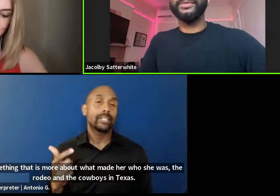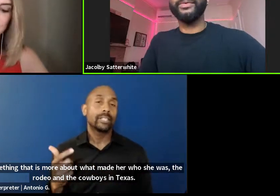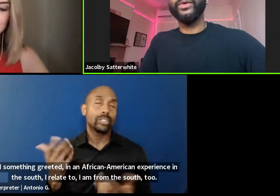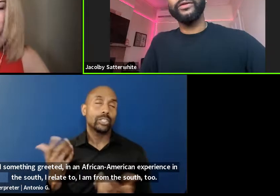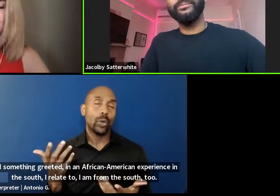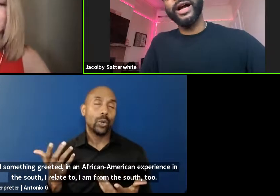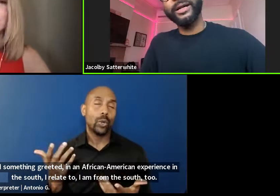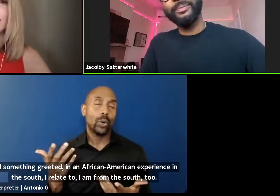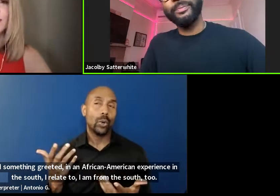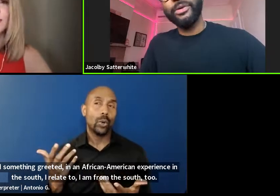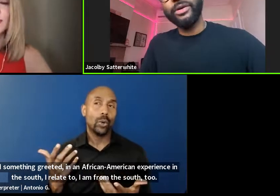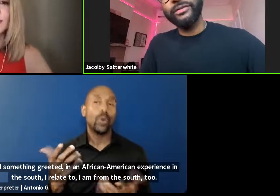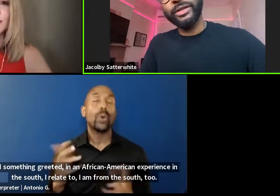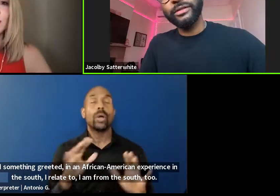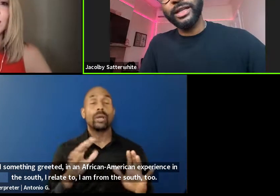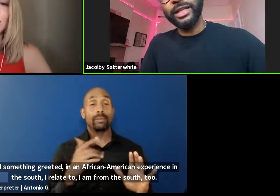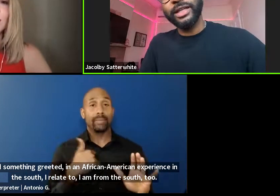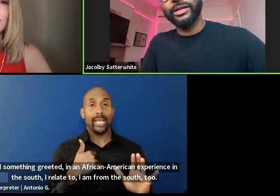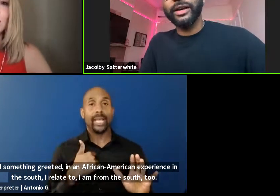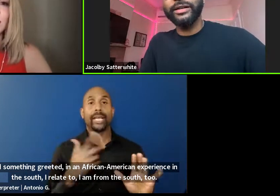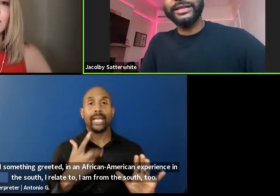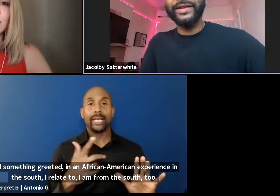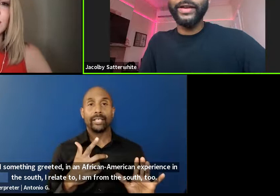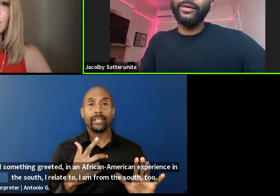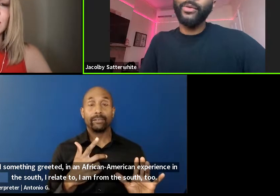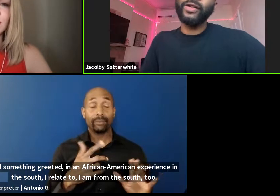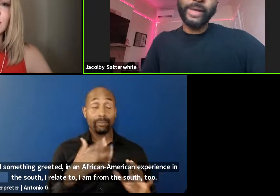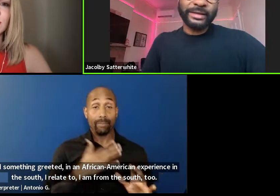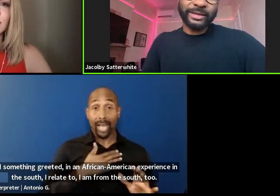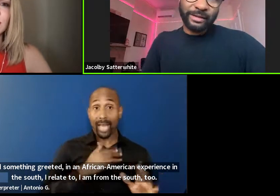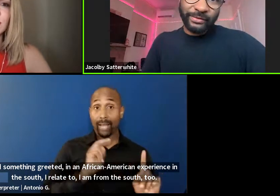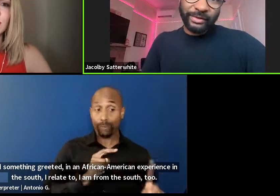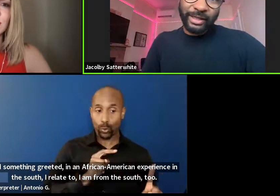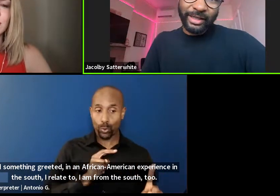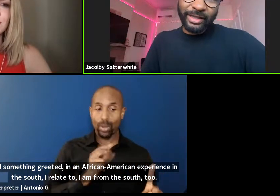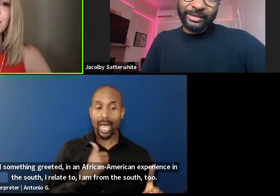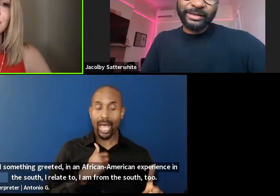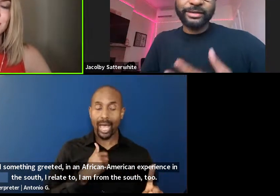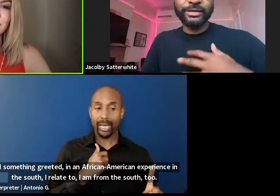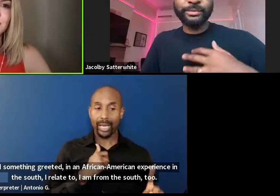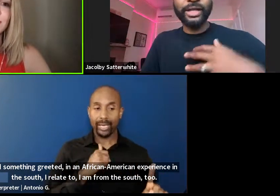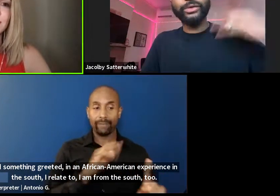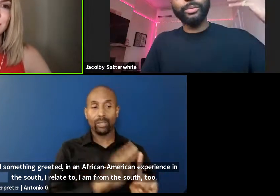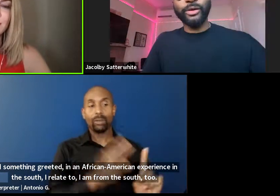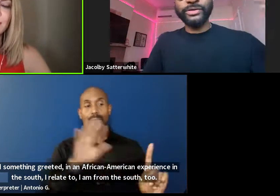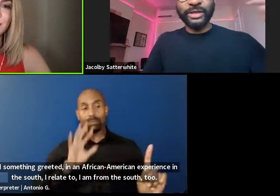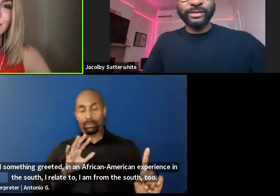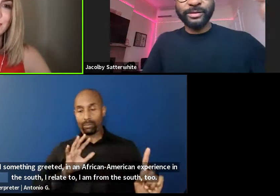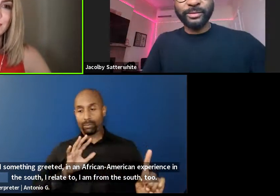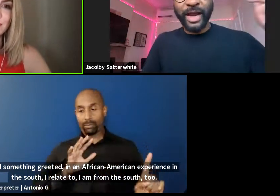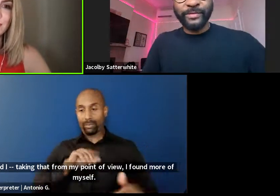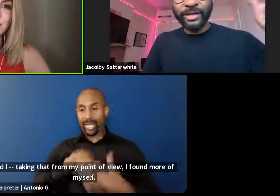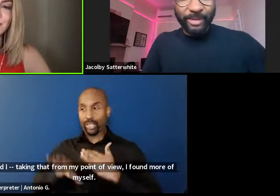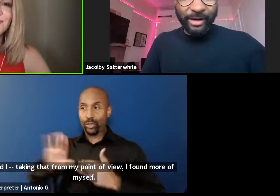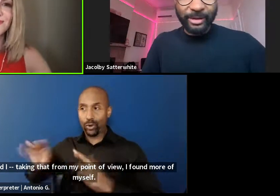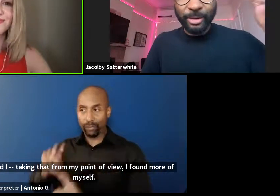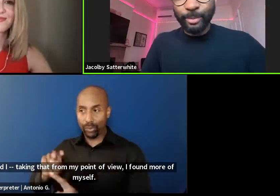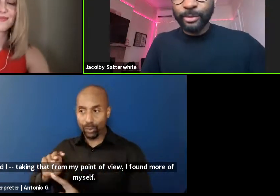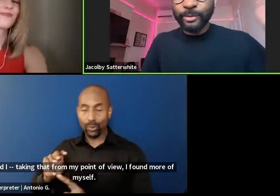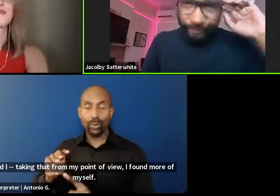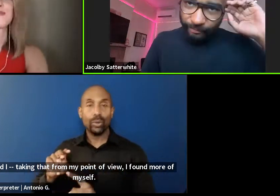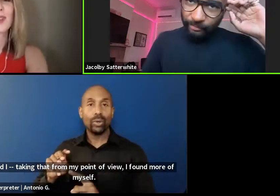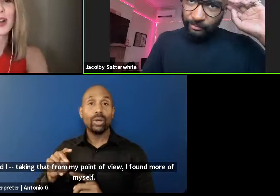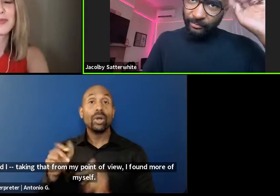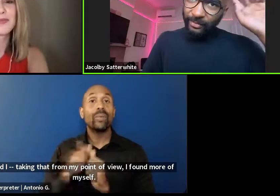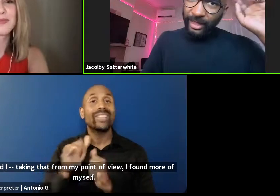from taking a step away from my point of view and entering hers, I found more of myself because we're both Southern African-American